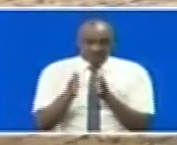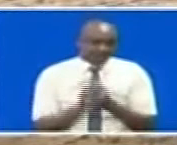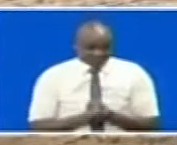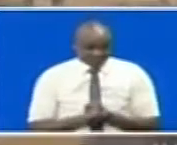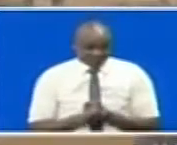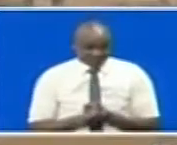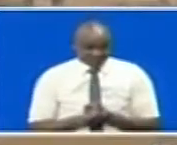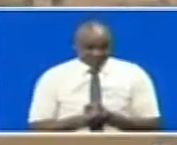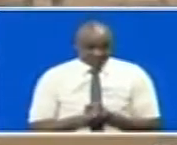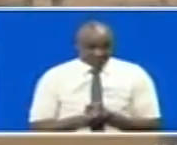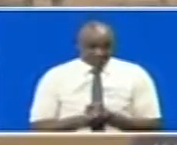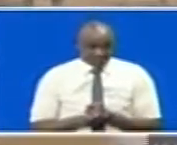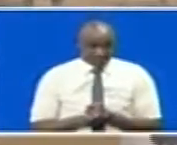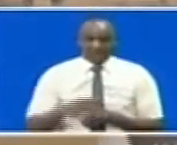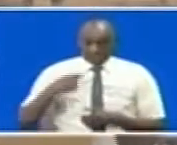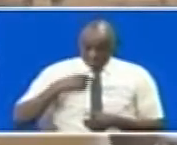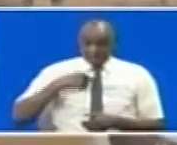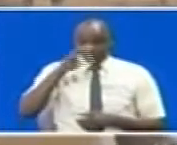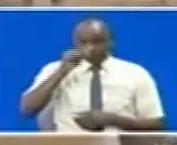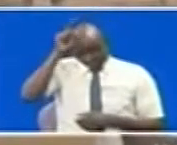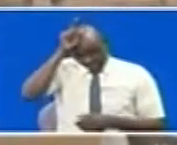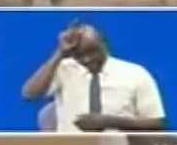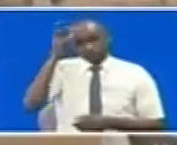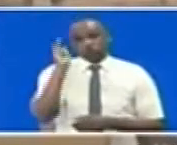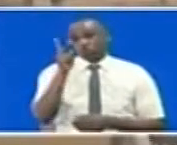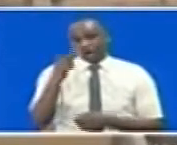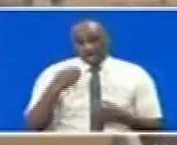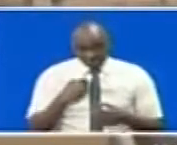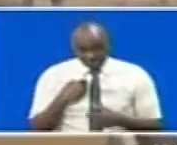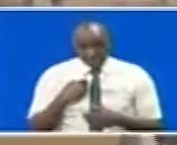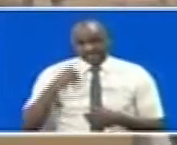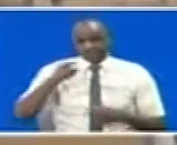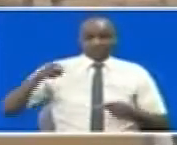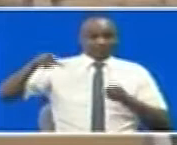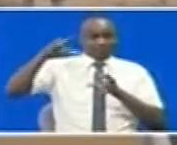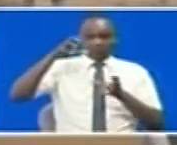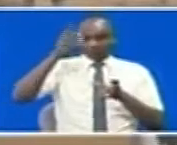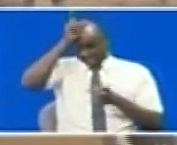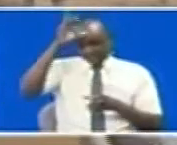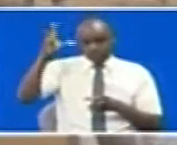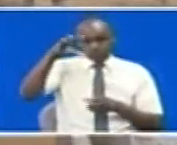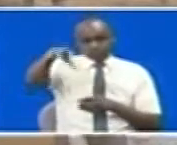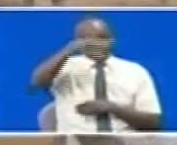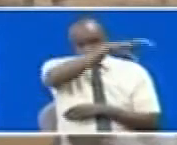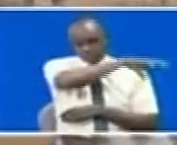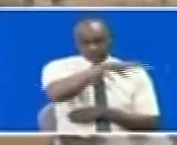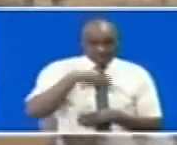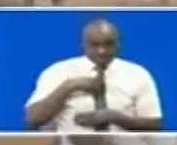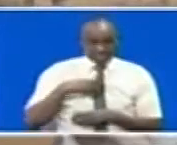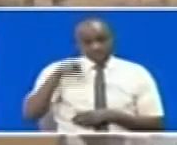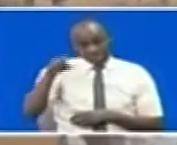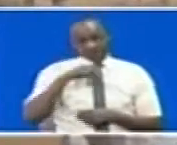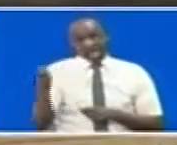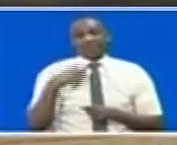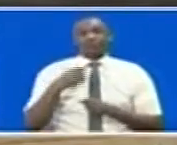project. Umetoka kutoka vijiji vingi ambayo imetusunguka hapa. Wengine wametoka unaona ule